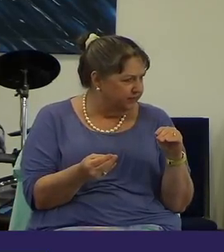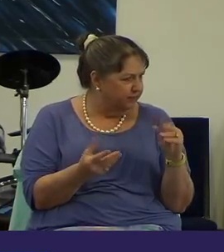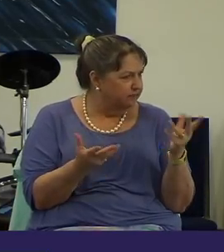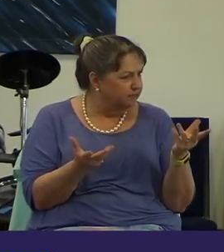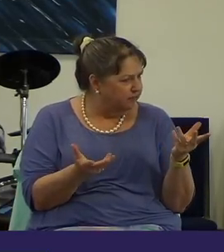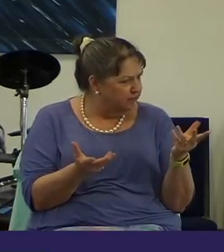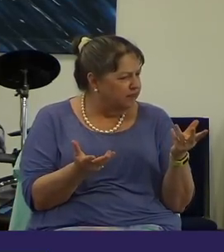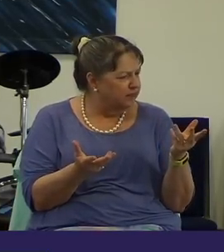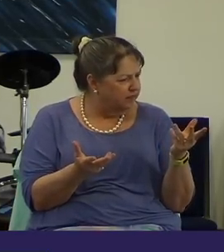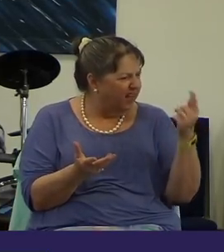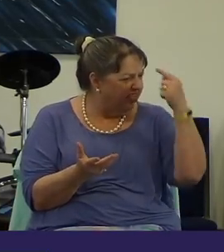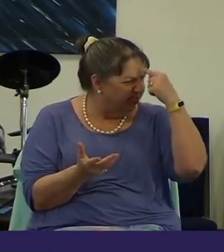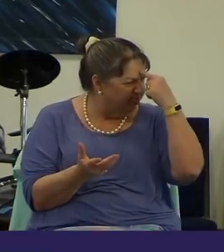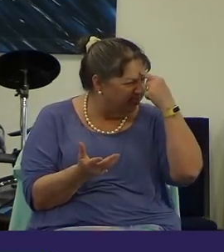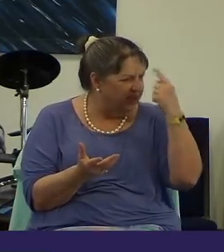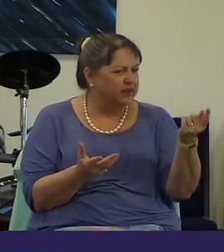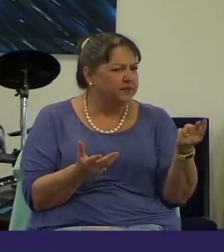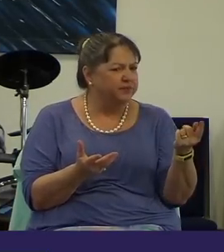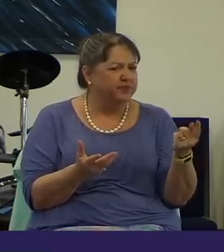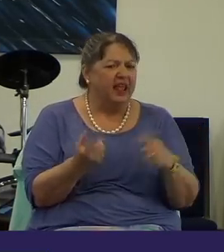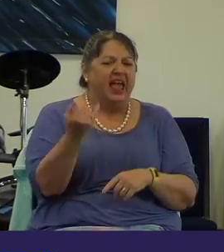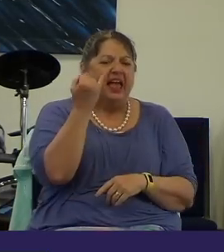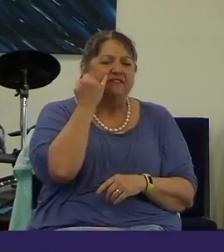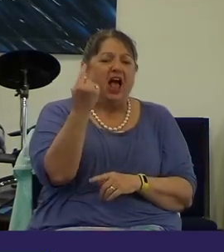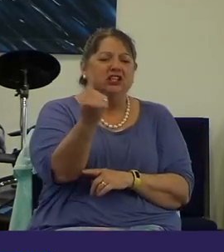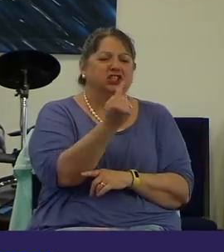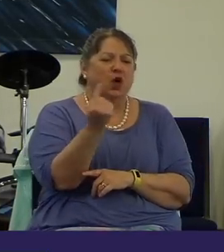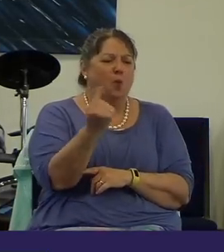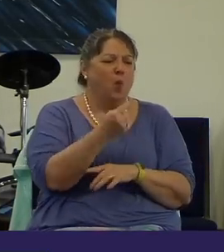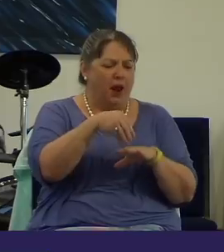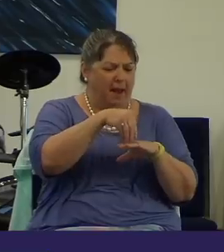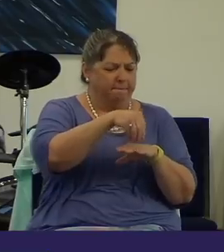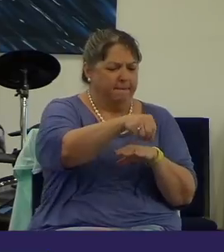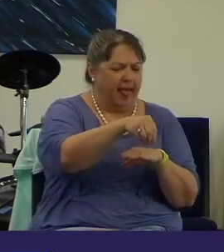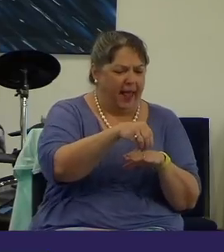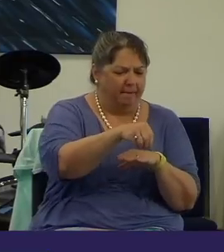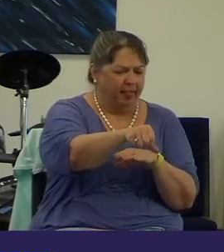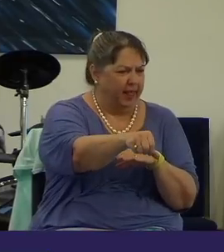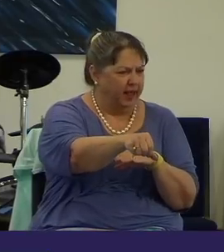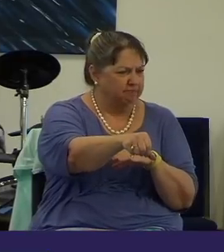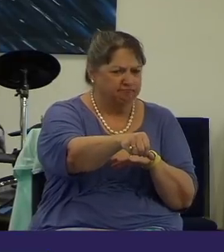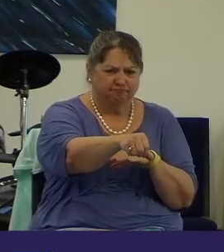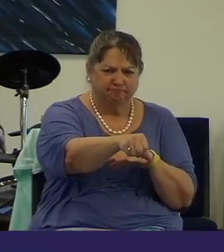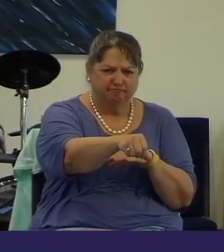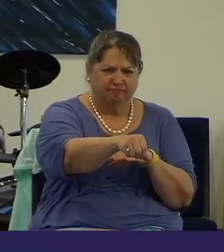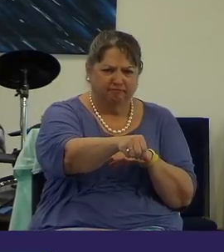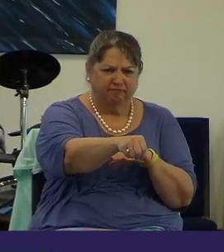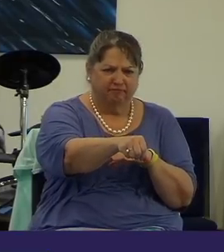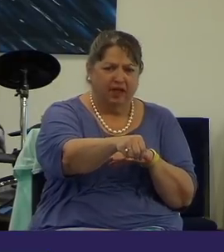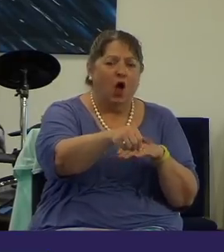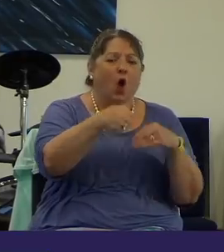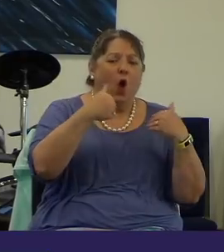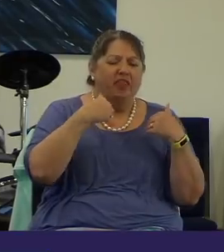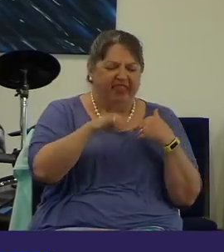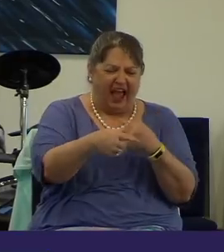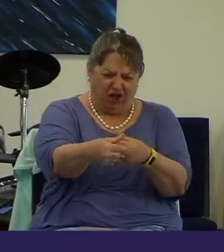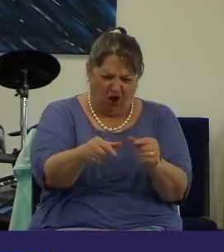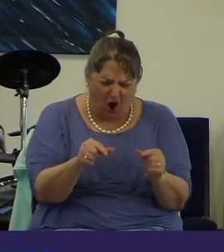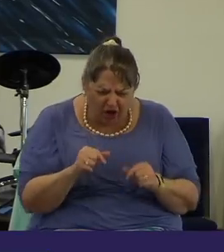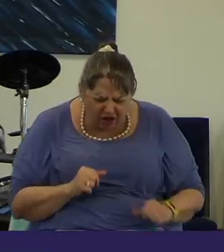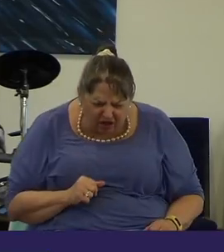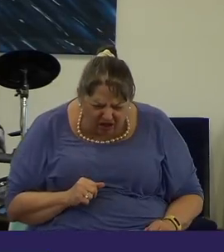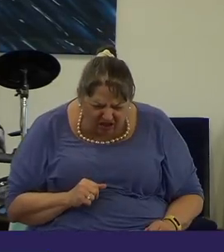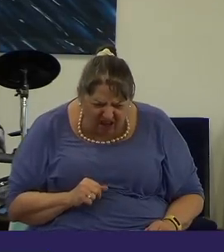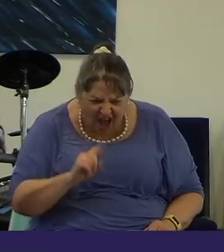every garden that is had or that is being tended to is a garden that there's a story behind it. There's a purpose,